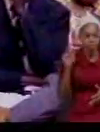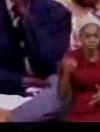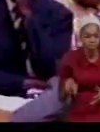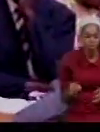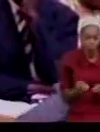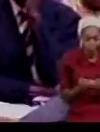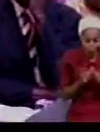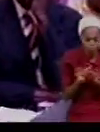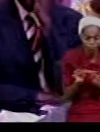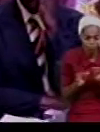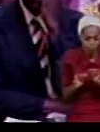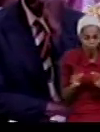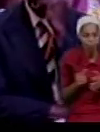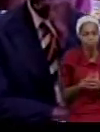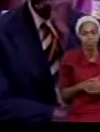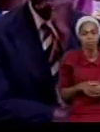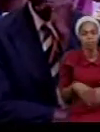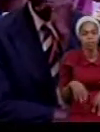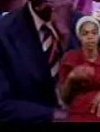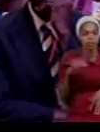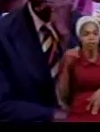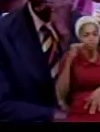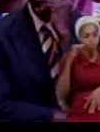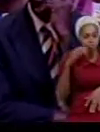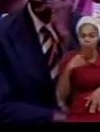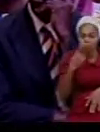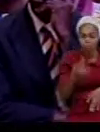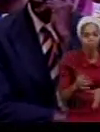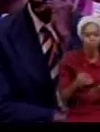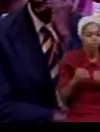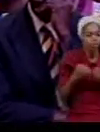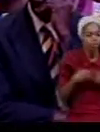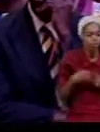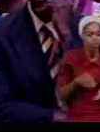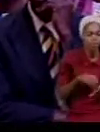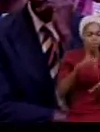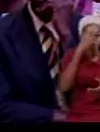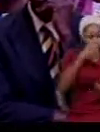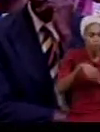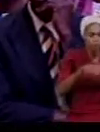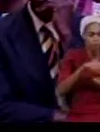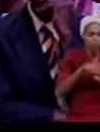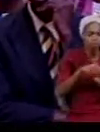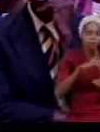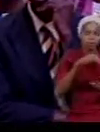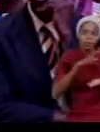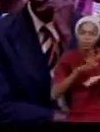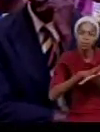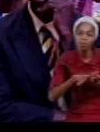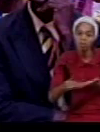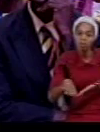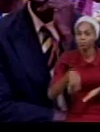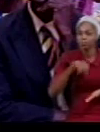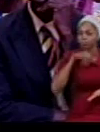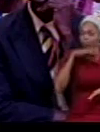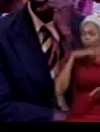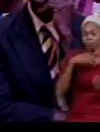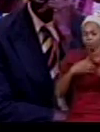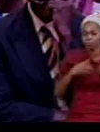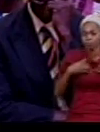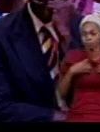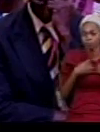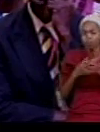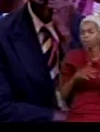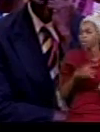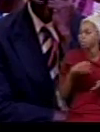We have learned about the clean and unclean animal that we should eat. This meat that they used to kill during this layer festive and all